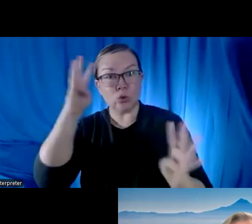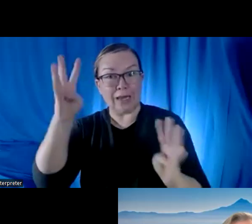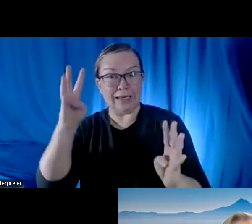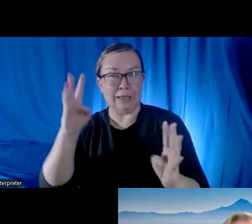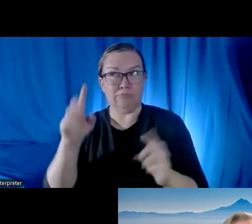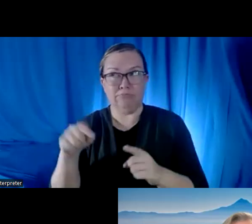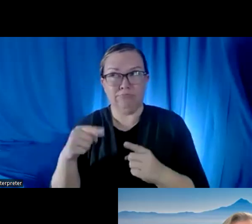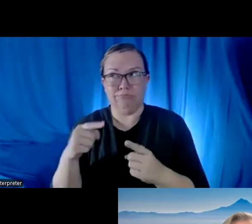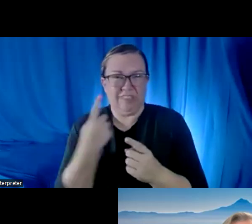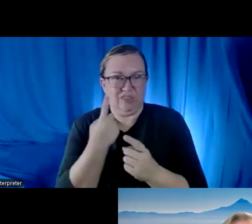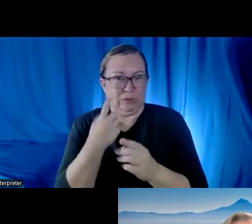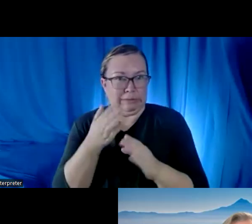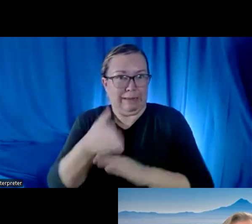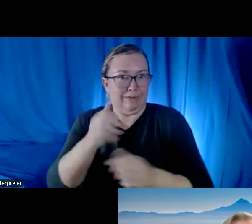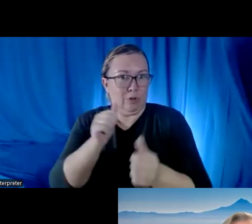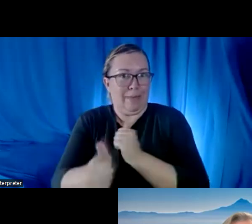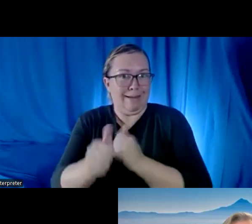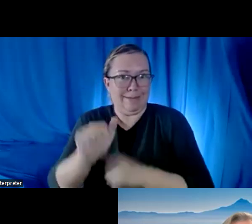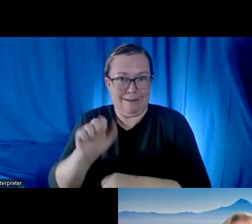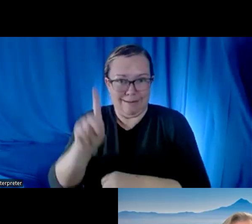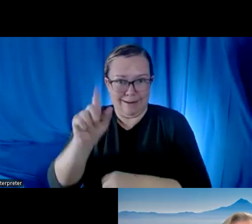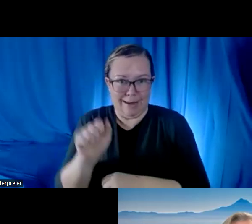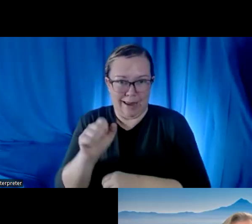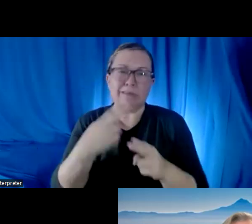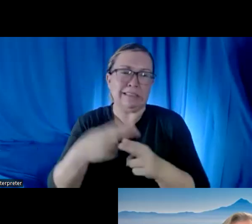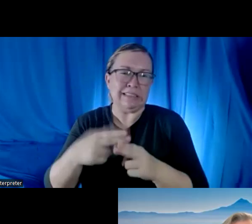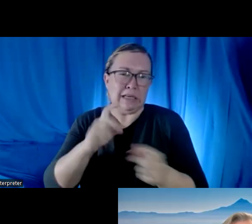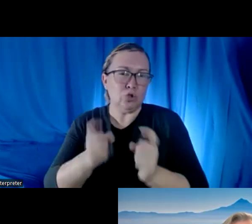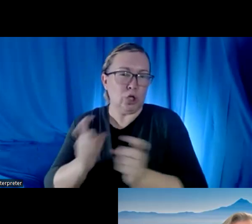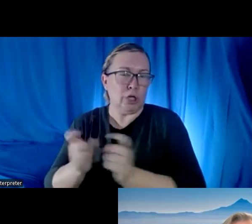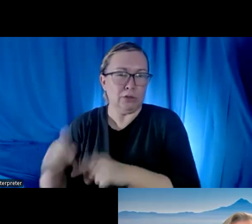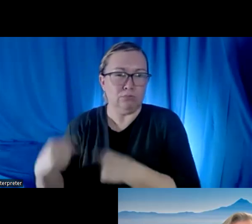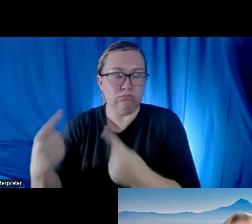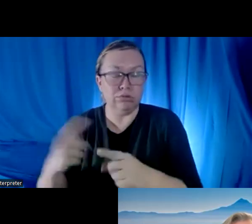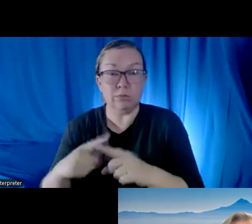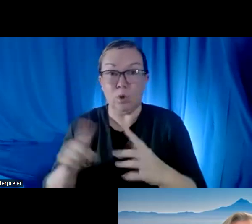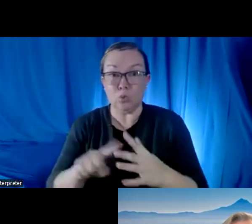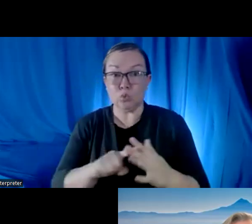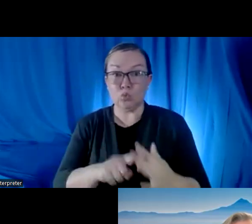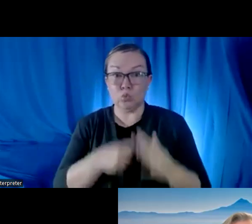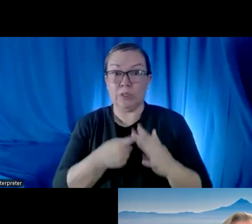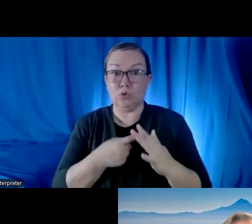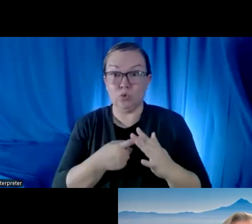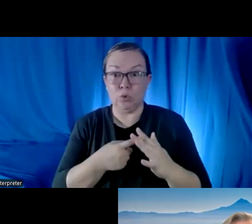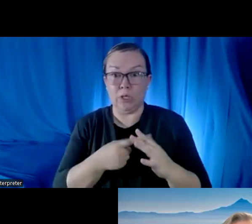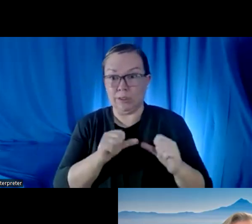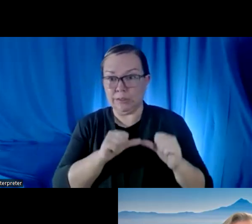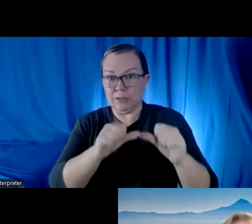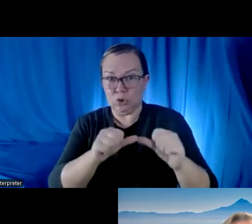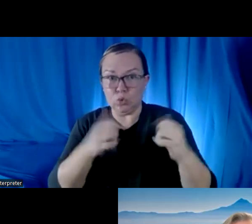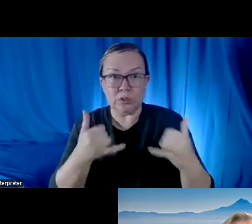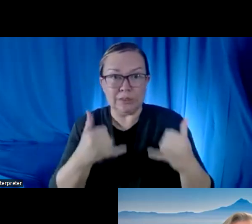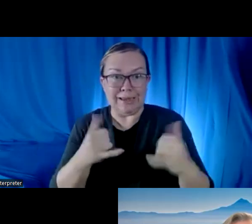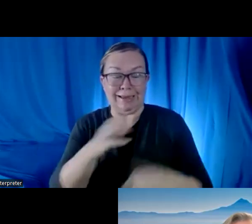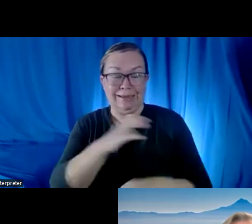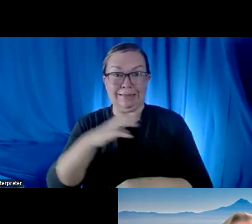after the passage of the ADA. They've been called different things over time, but originally and continuing to today, the mission is